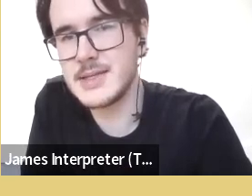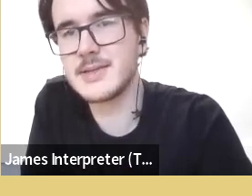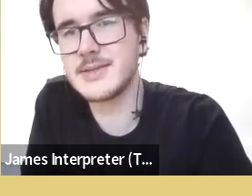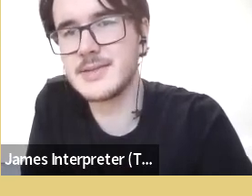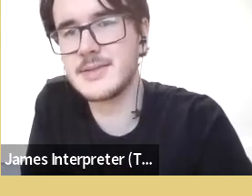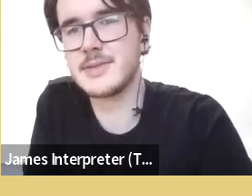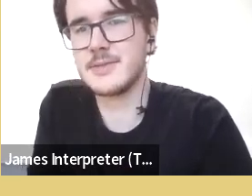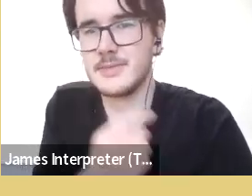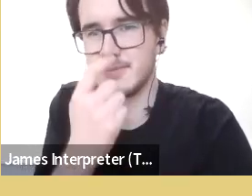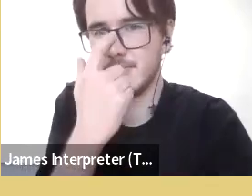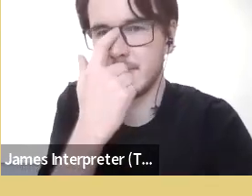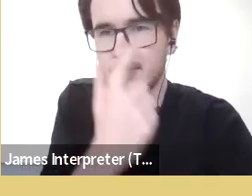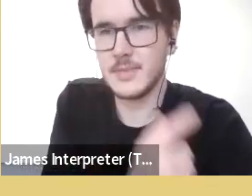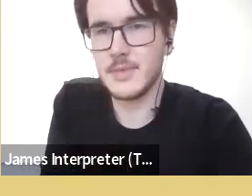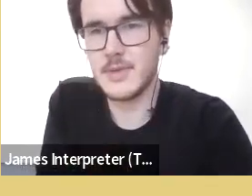Please.